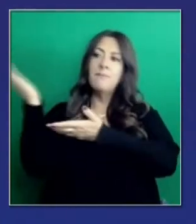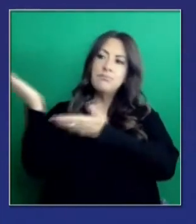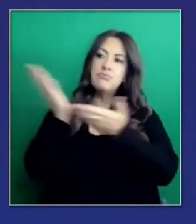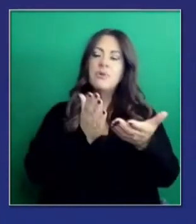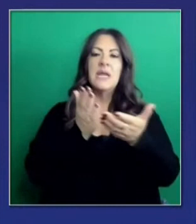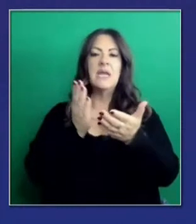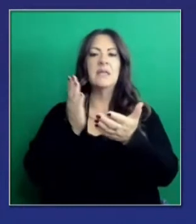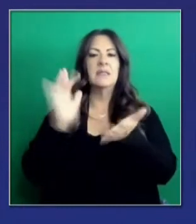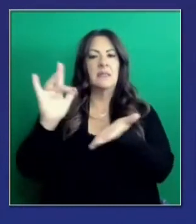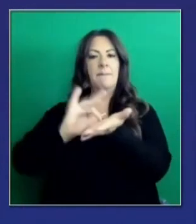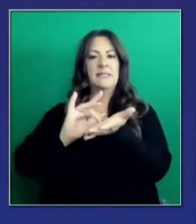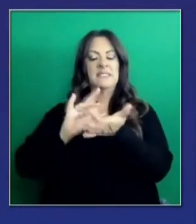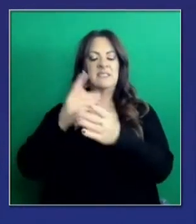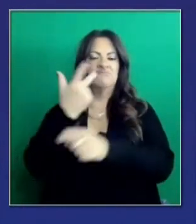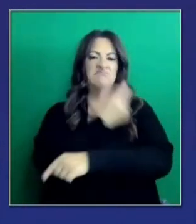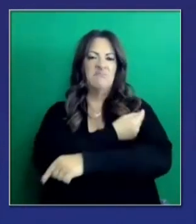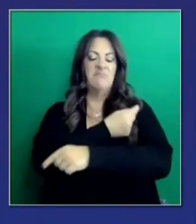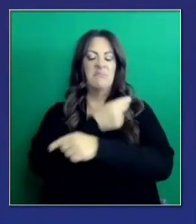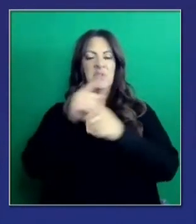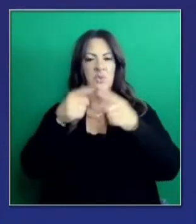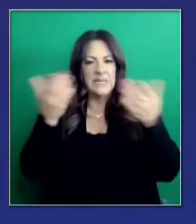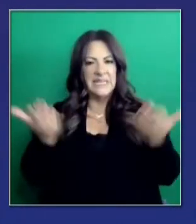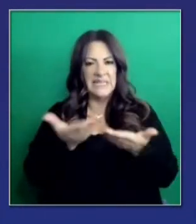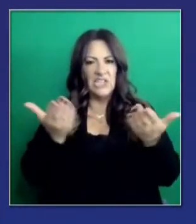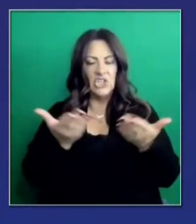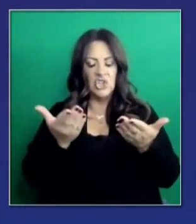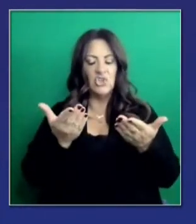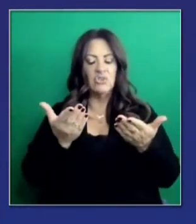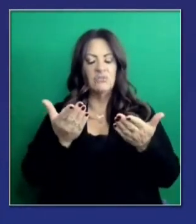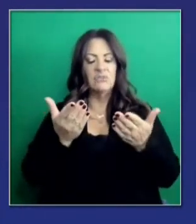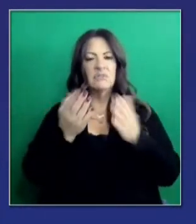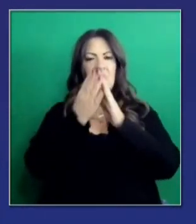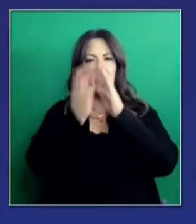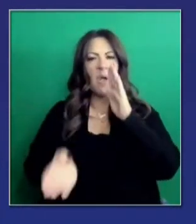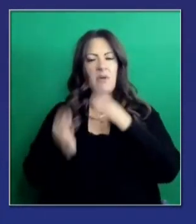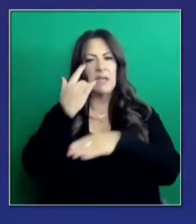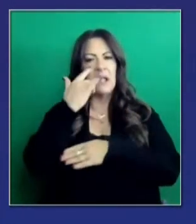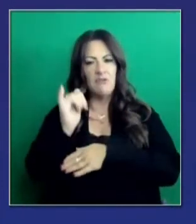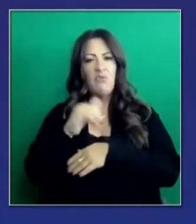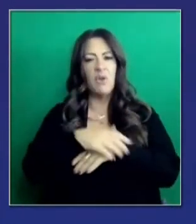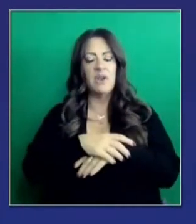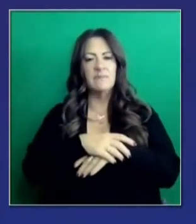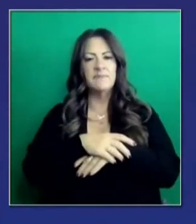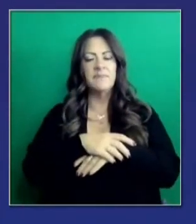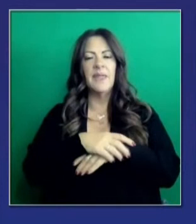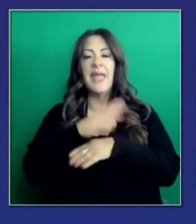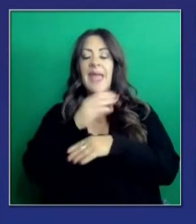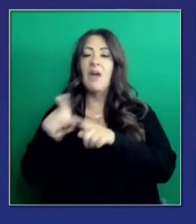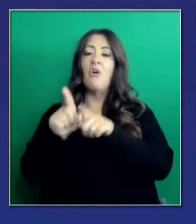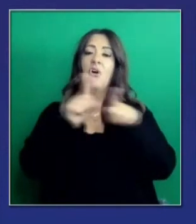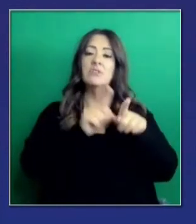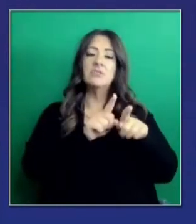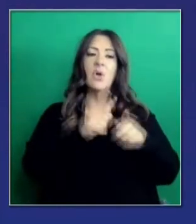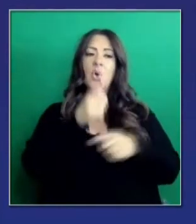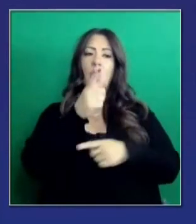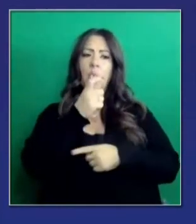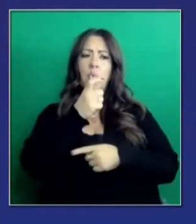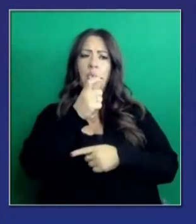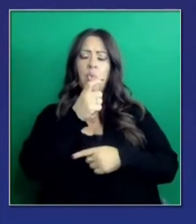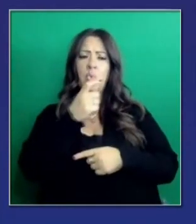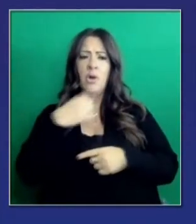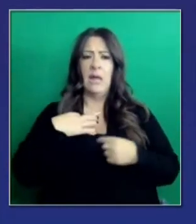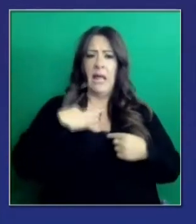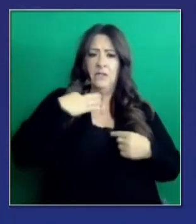of time, we recognized the opportunity to simplify our eligibility framework. You've heard a little bit about that with the